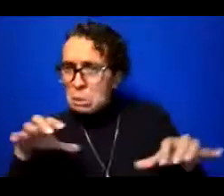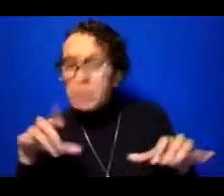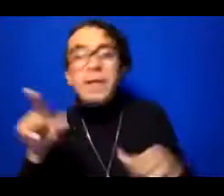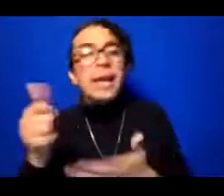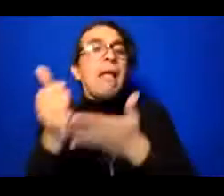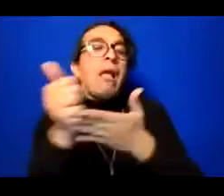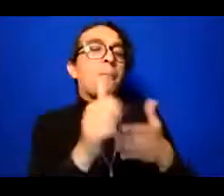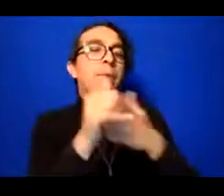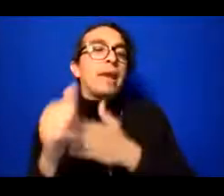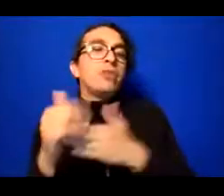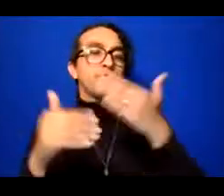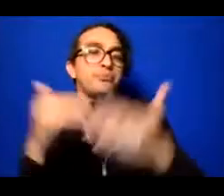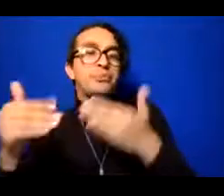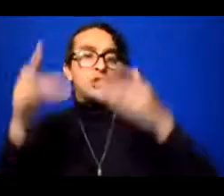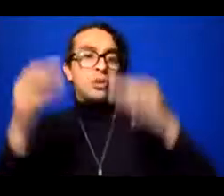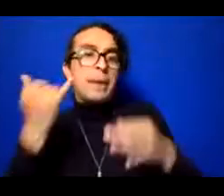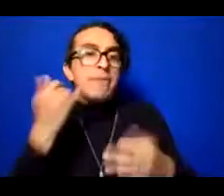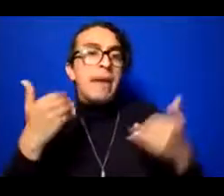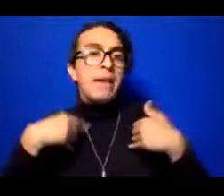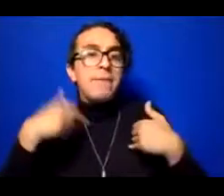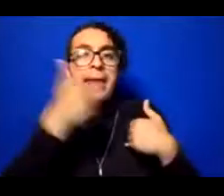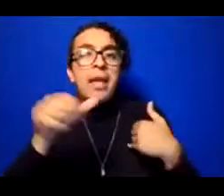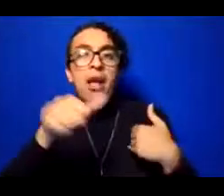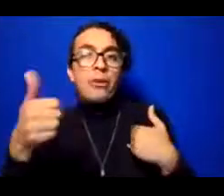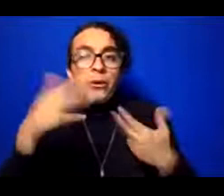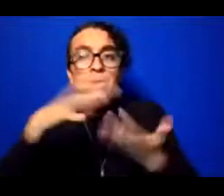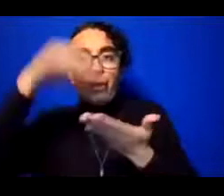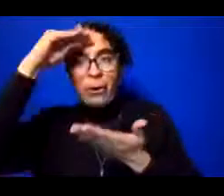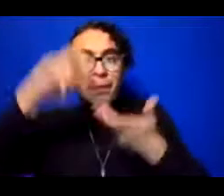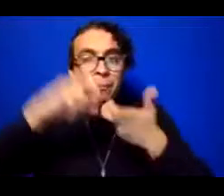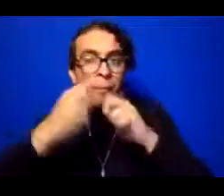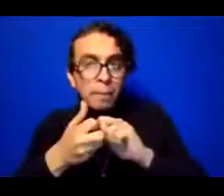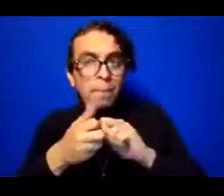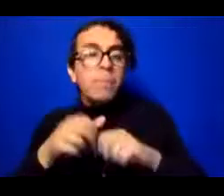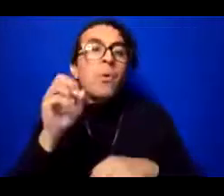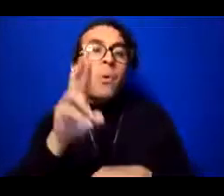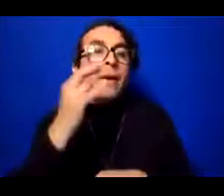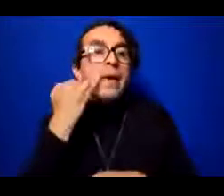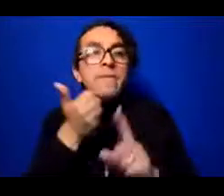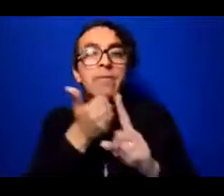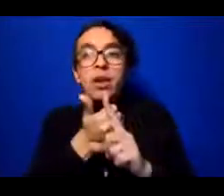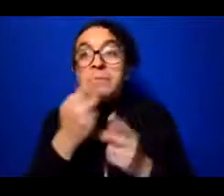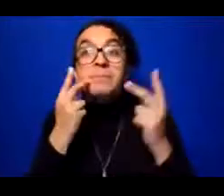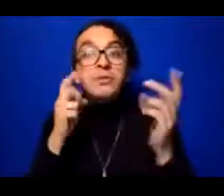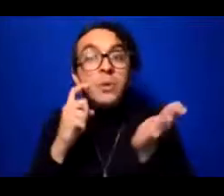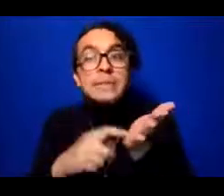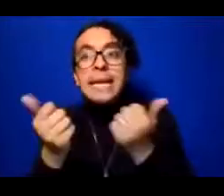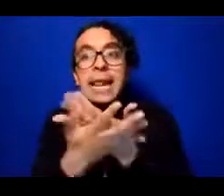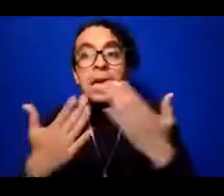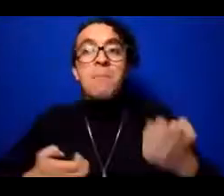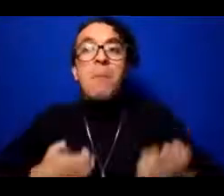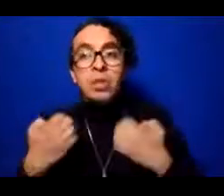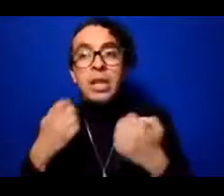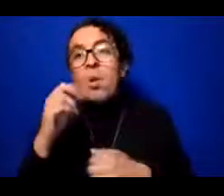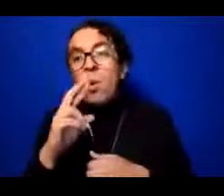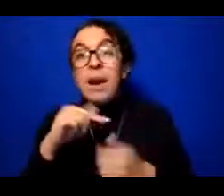you through the process of determining if there's any underlying learning issue or whether or not they are seeing anything emotionally or that